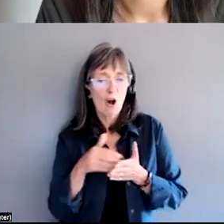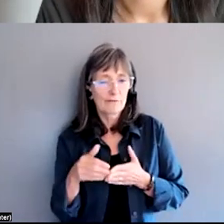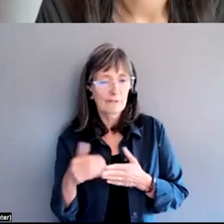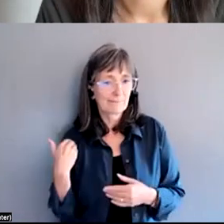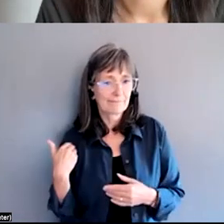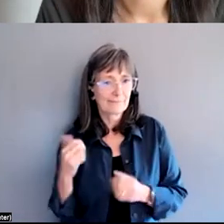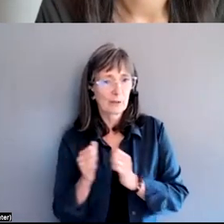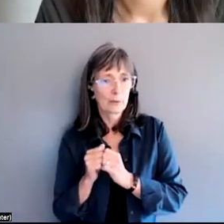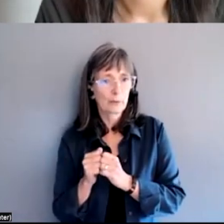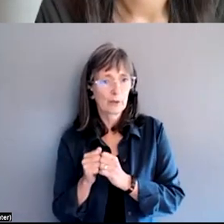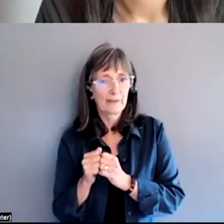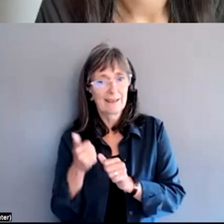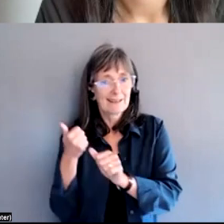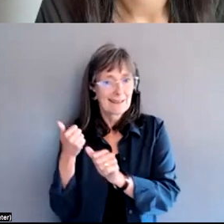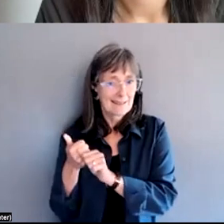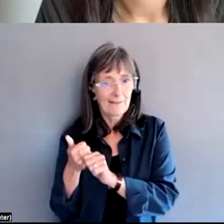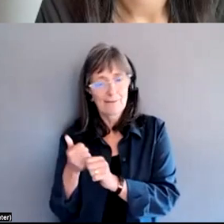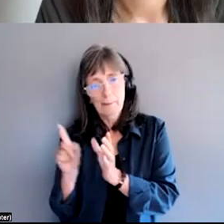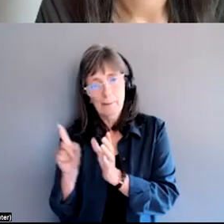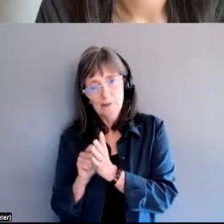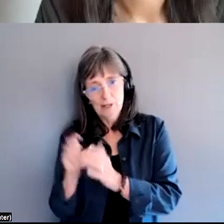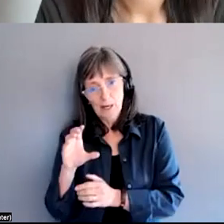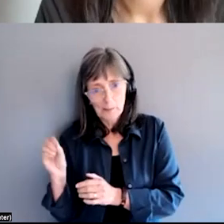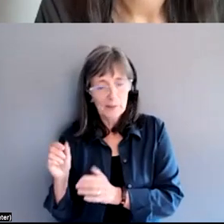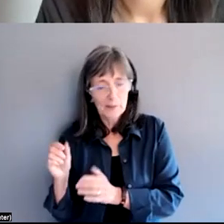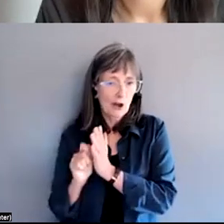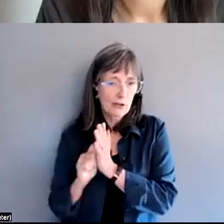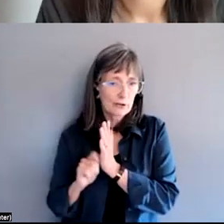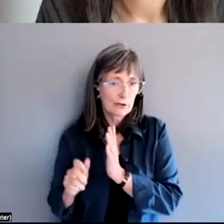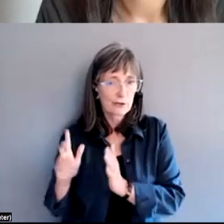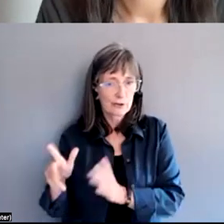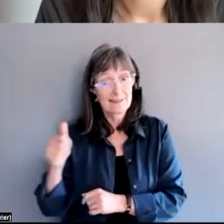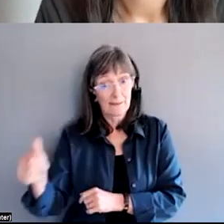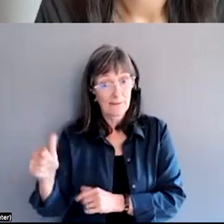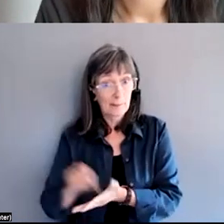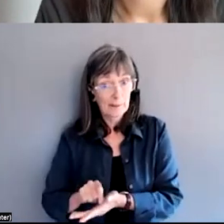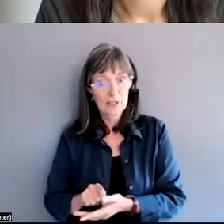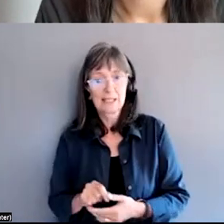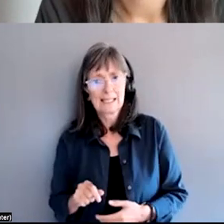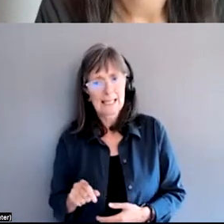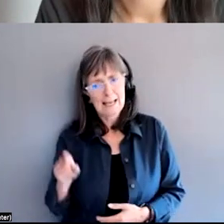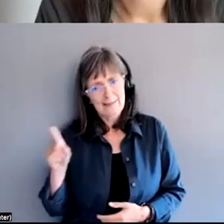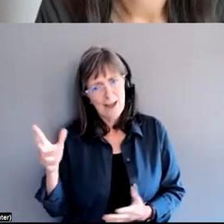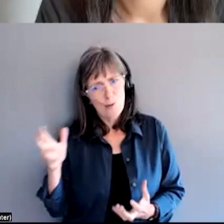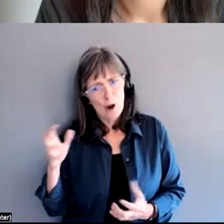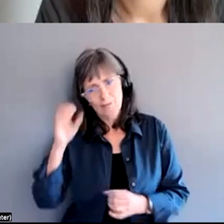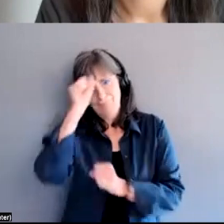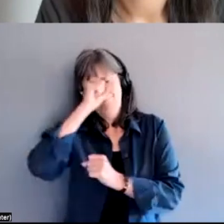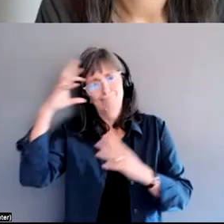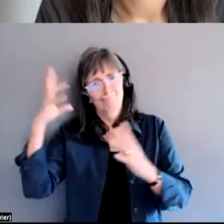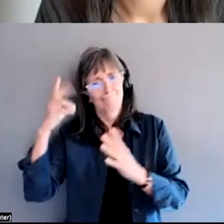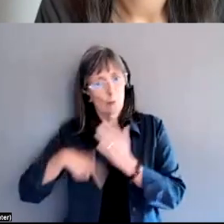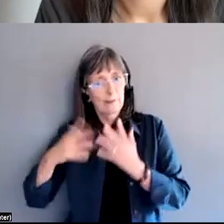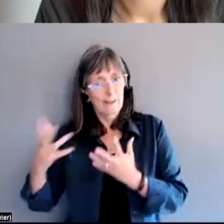with the self-publishing companies and authors, because they do really tend to have a particular image that they want to